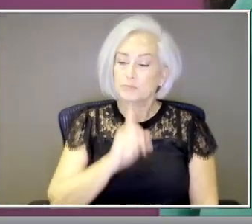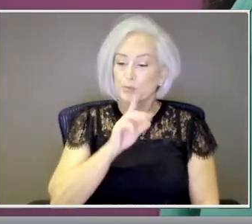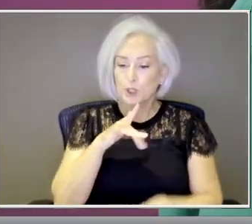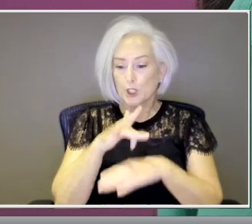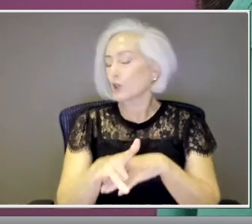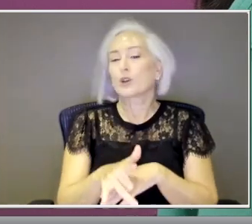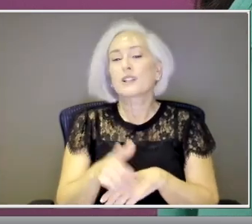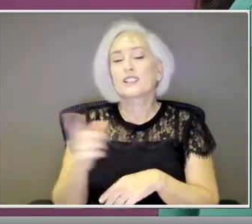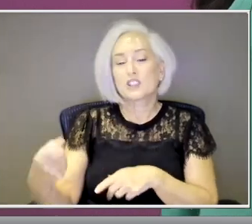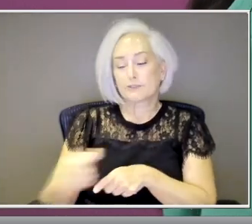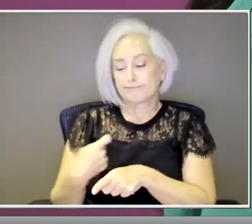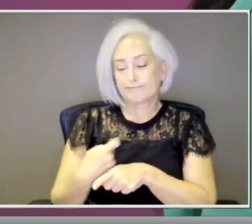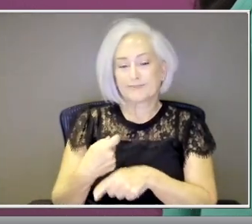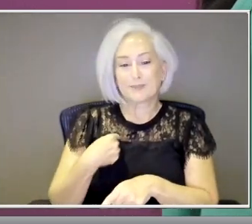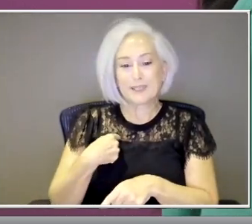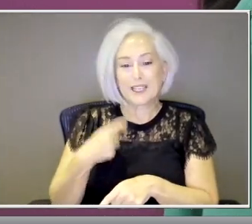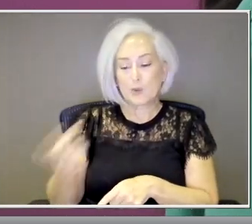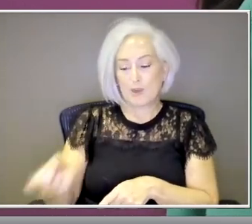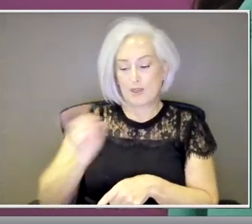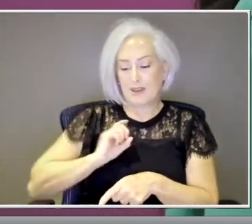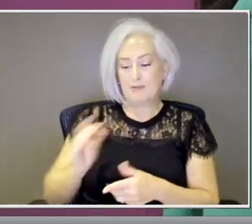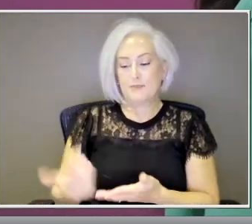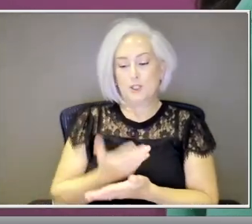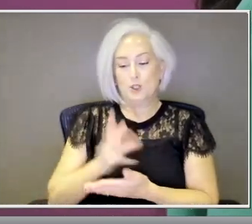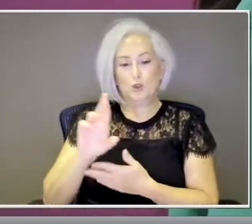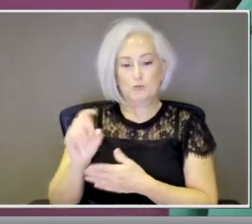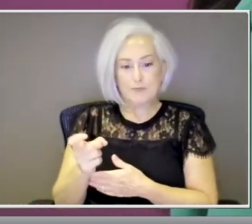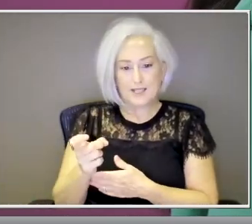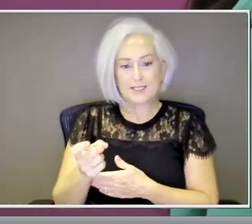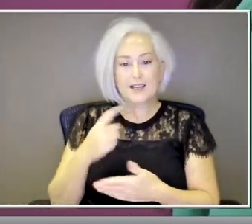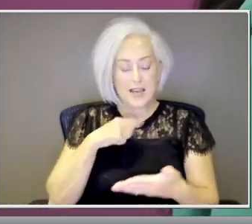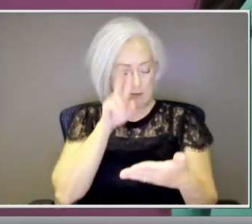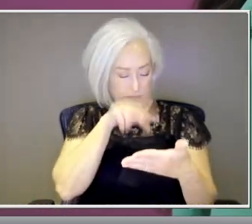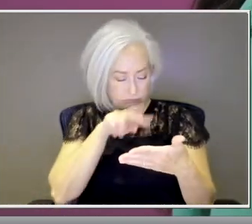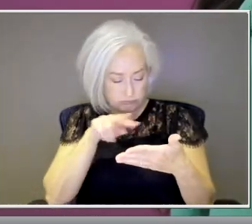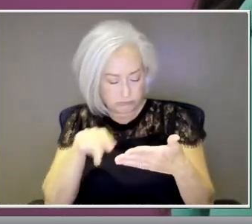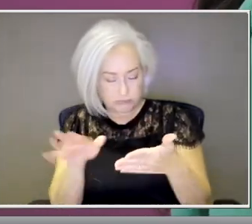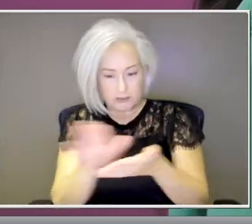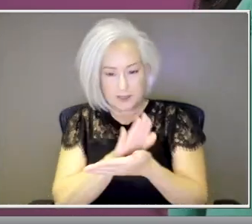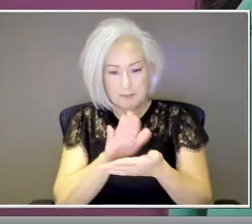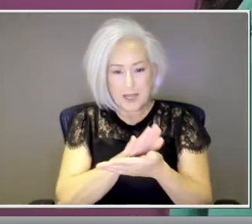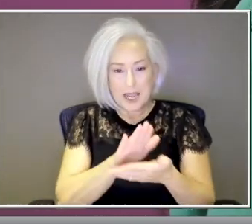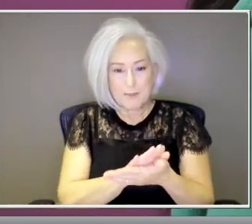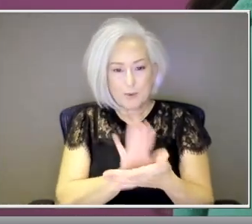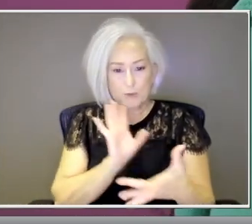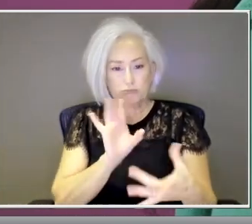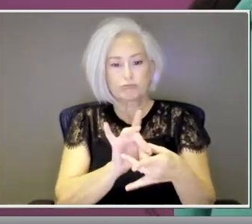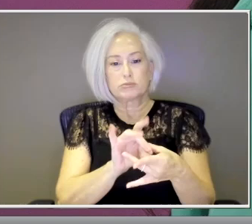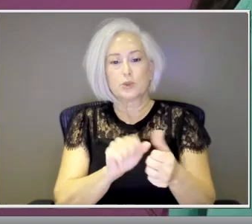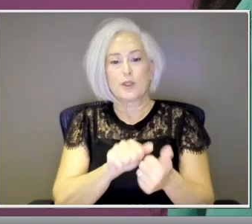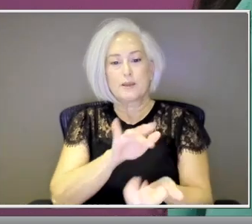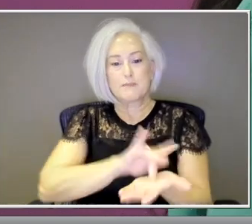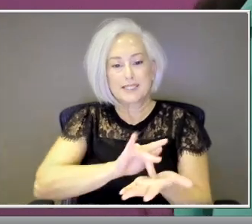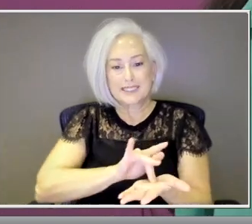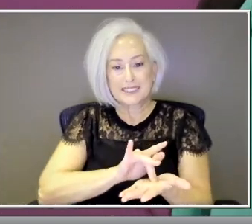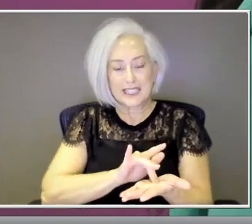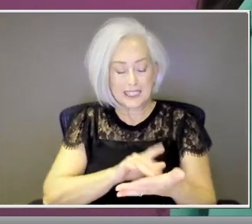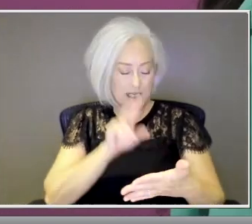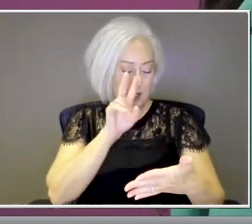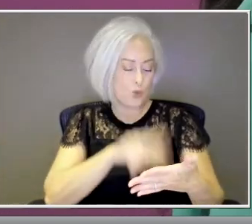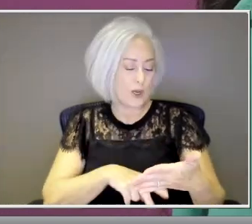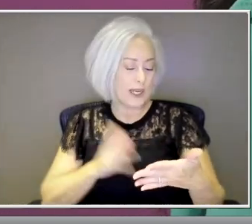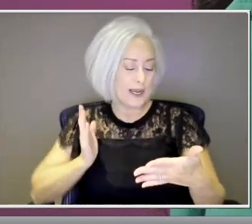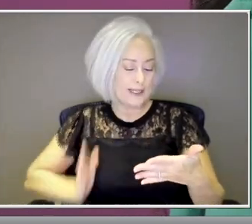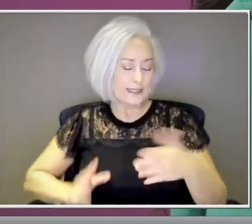like prescribed a new medication, I would like read the insert and like about like the side effects and like all this